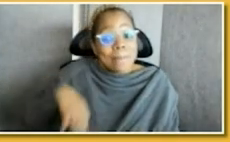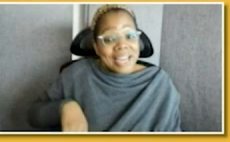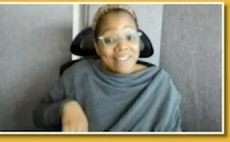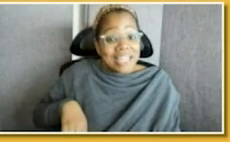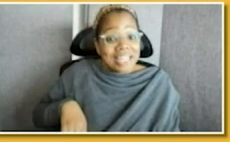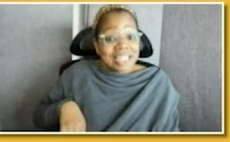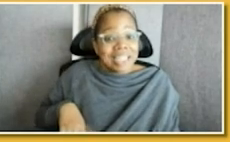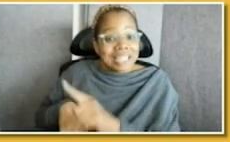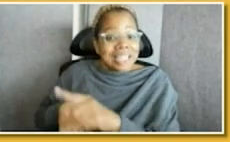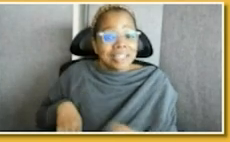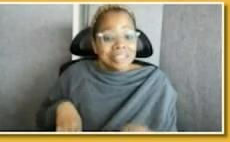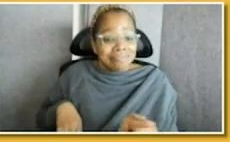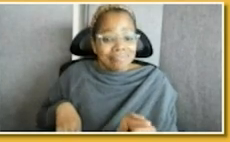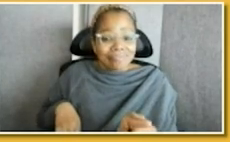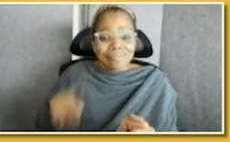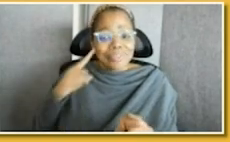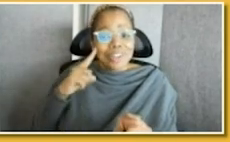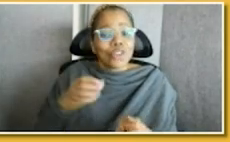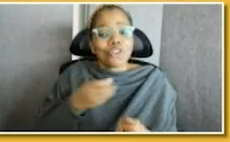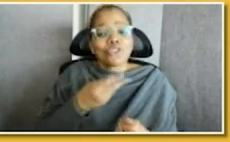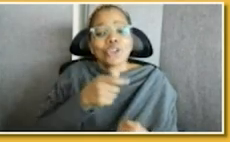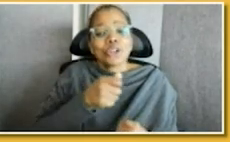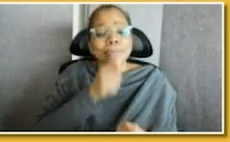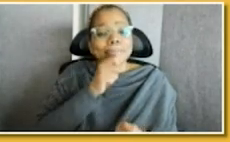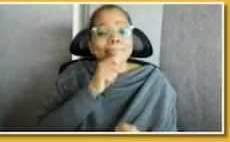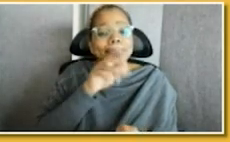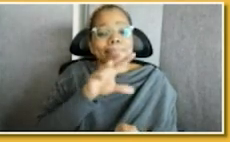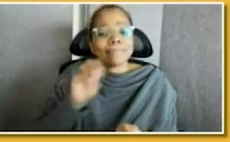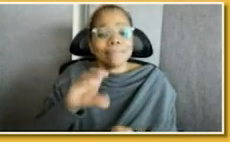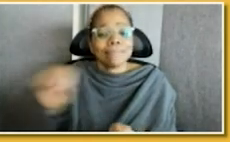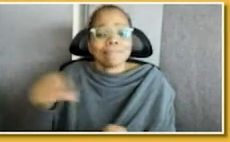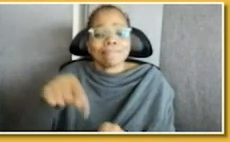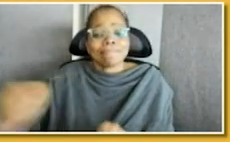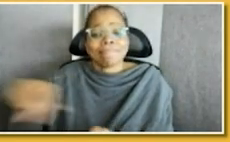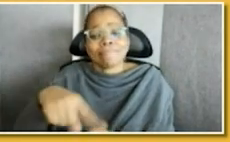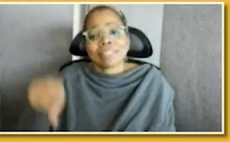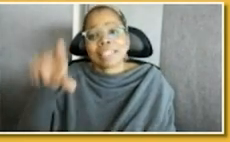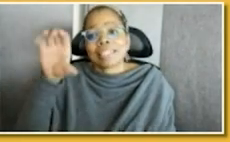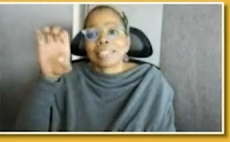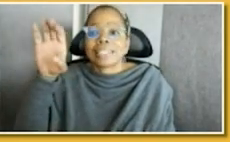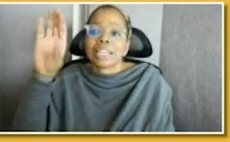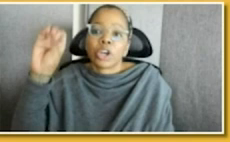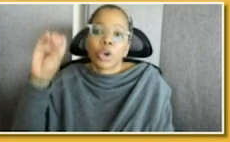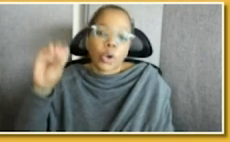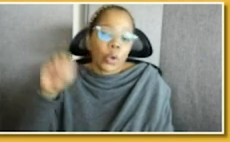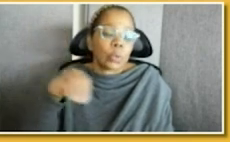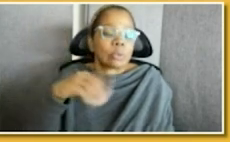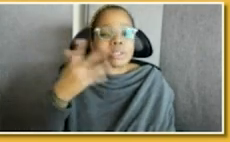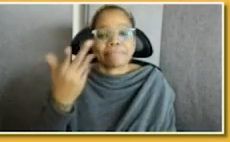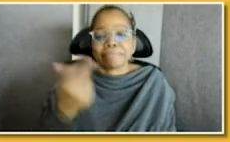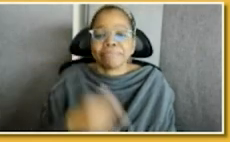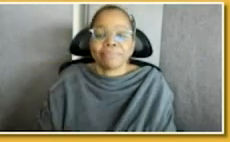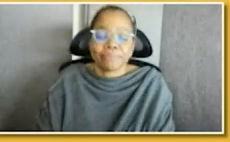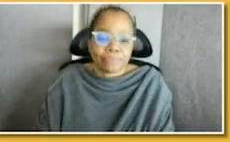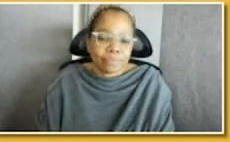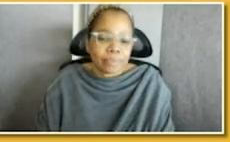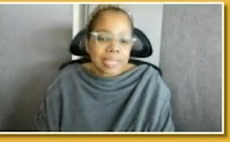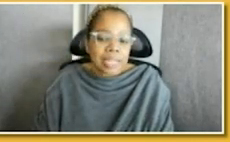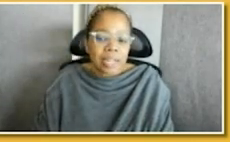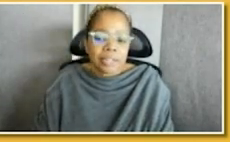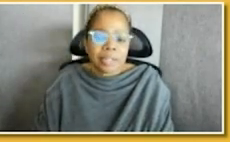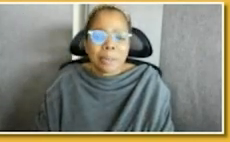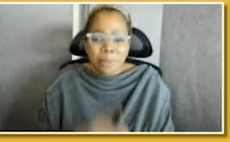into a few hands of, you know, CEOs and corporate owners, when really the promise